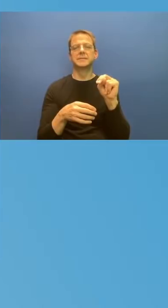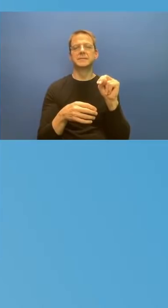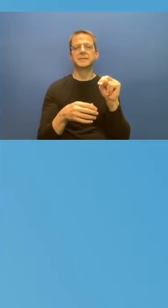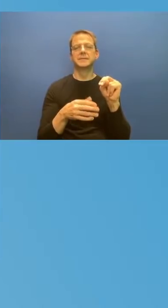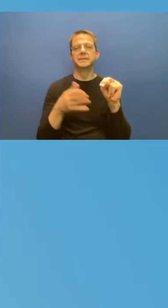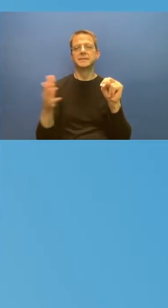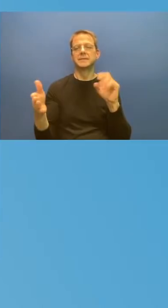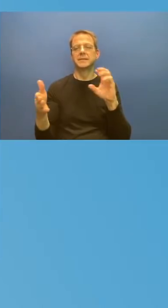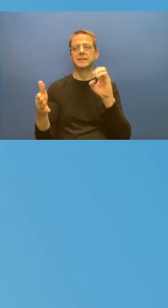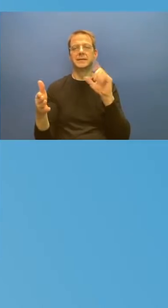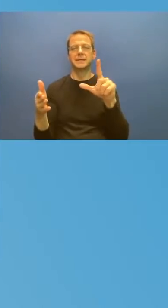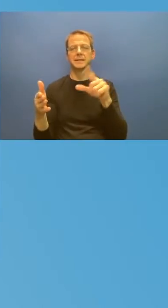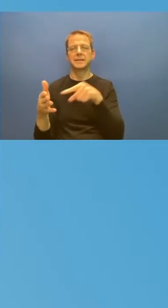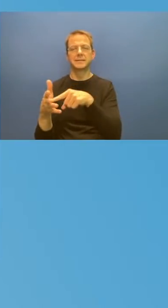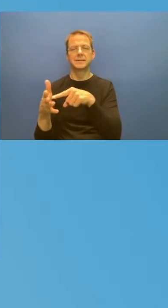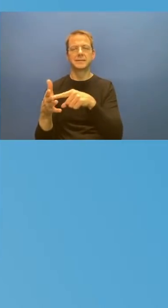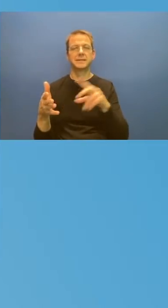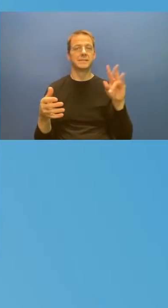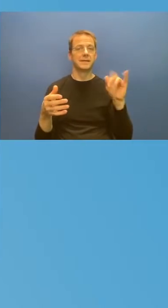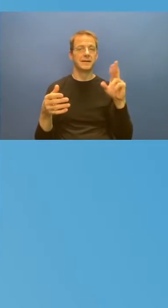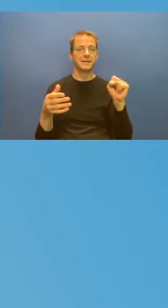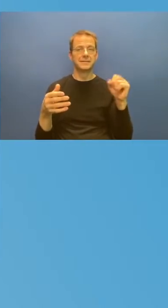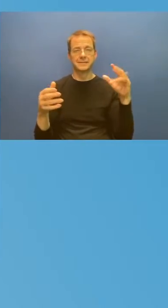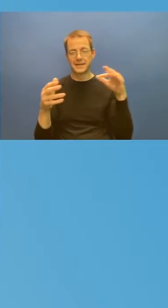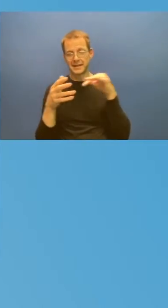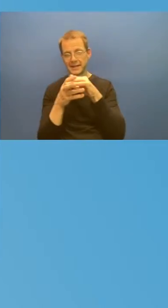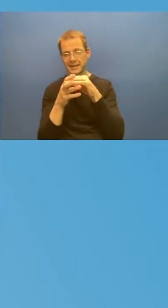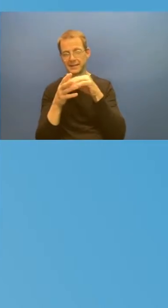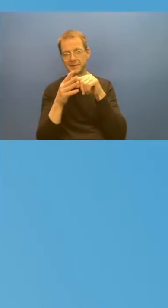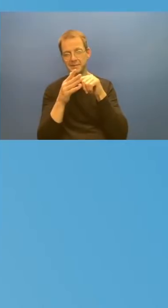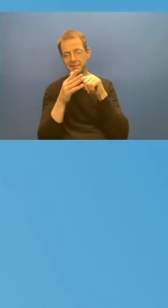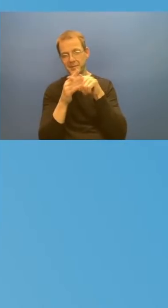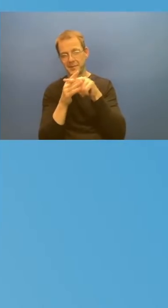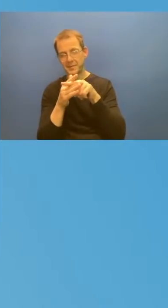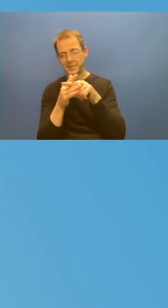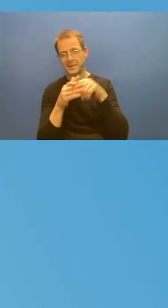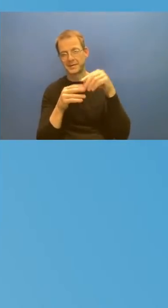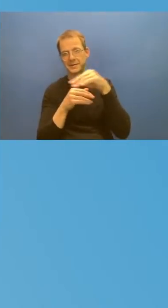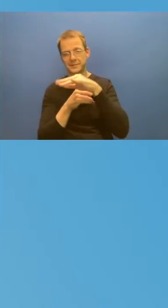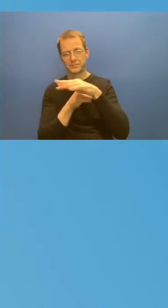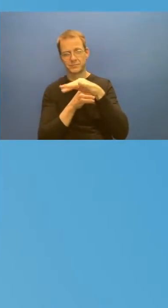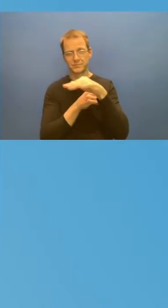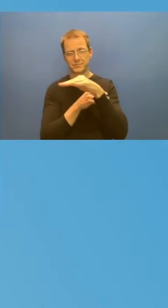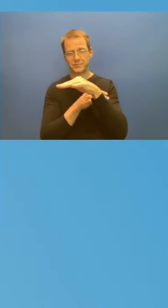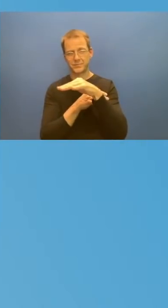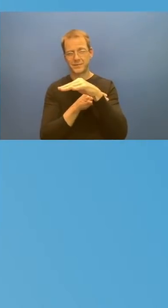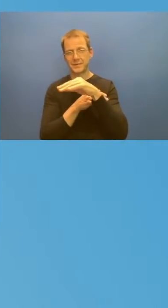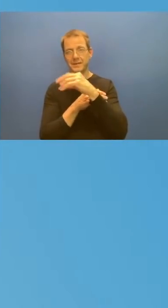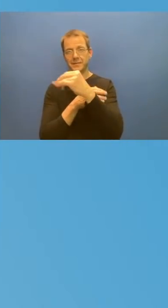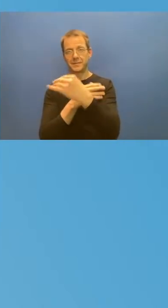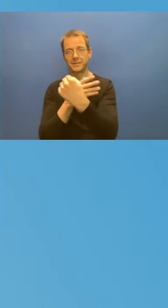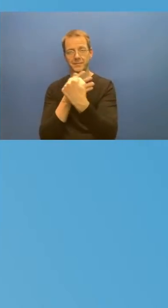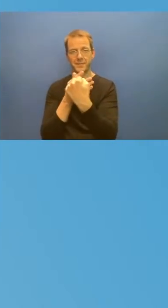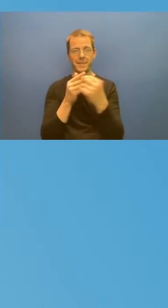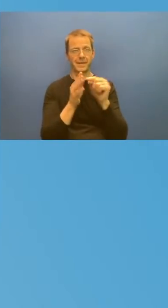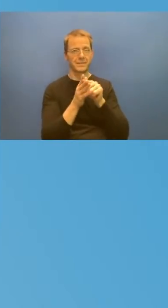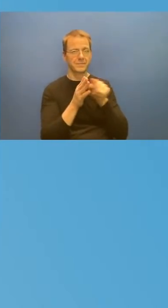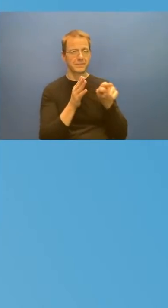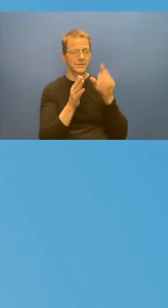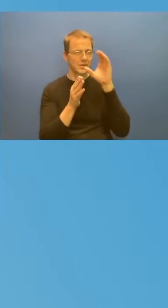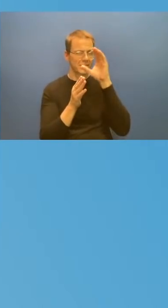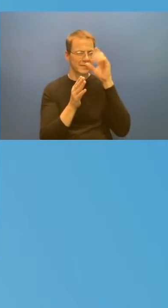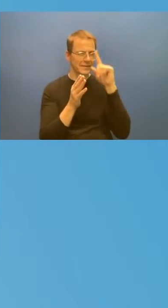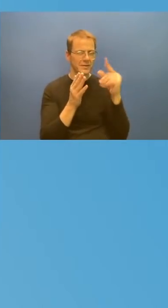and replicate again. And then we can think of the barriers that are throughout, in this case, the respiratory tract. So we